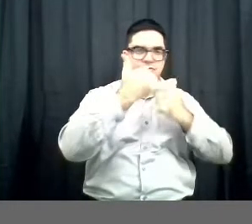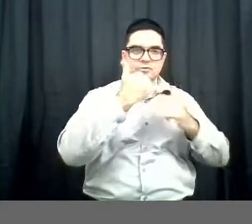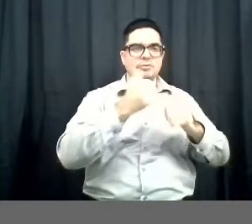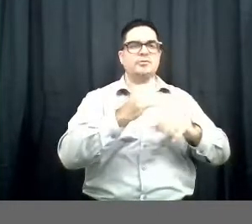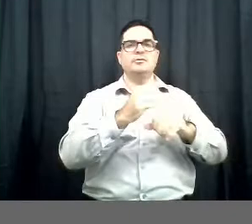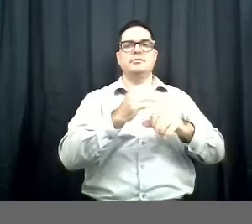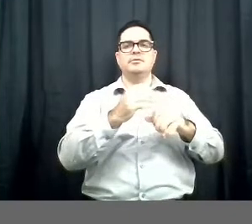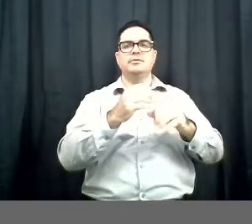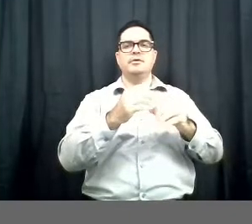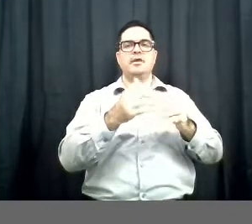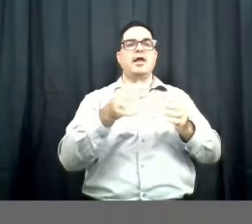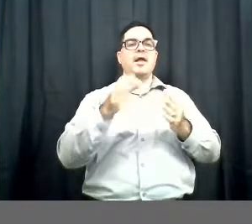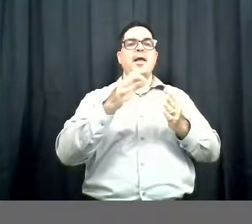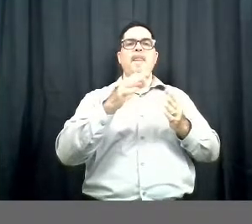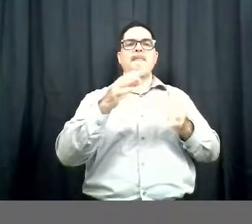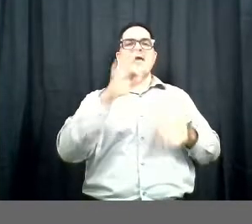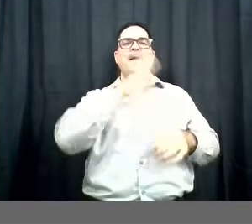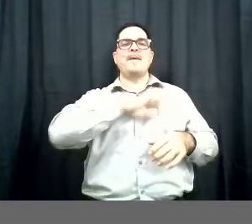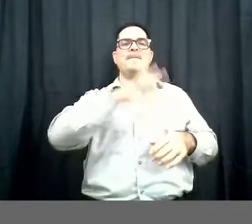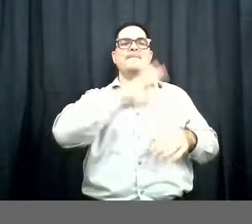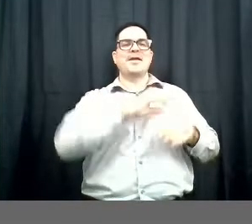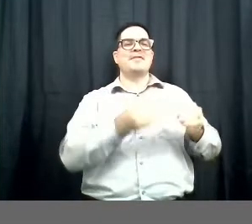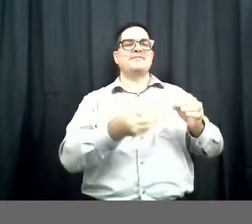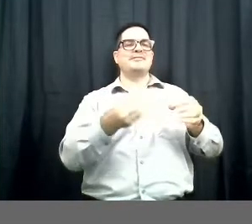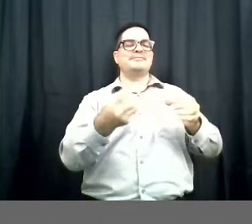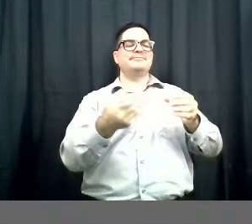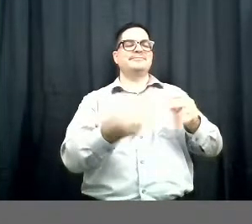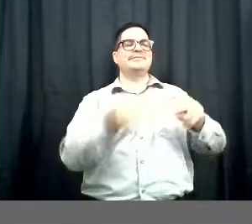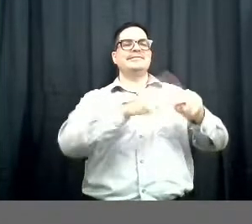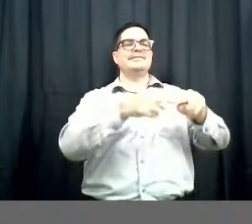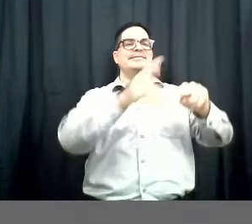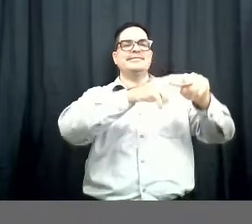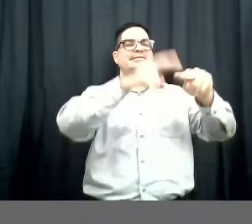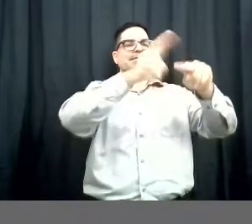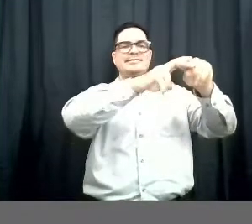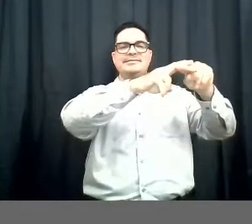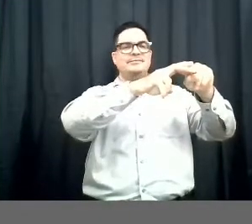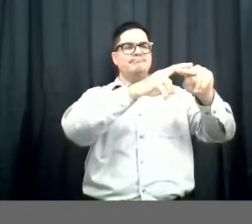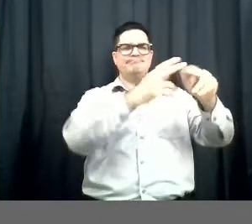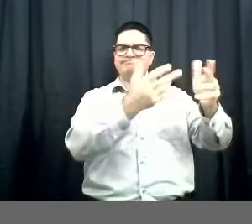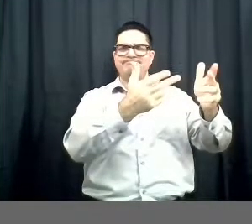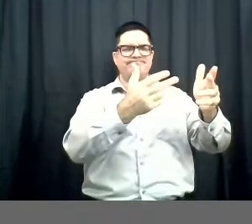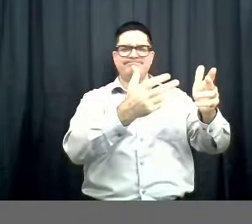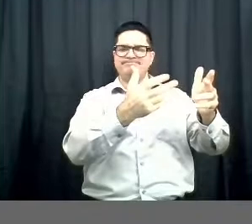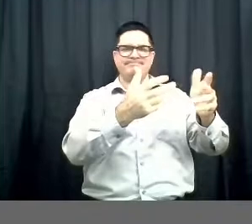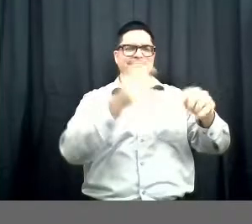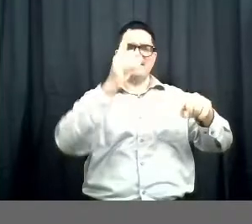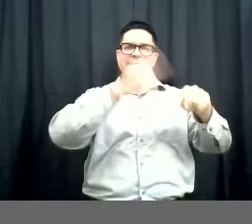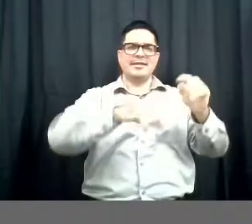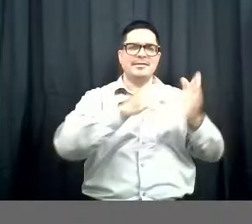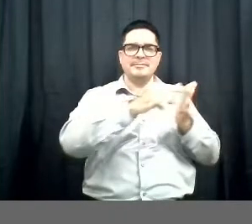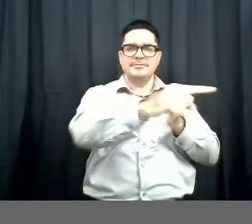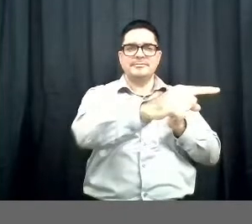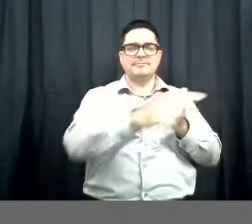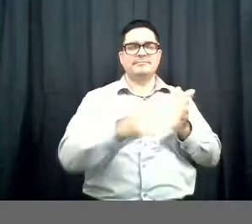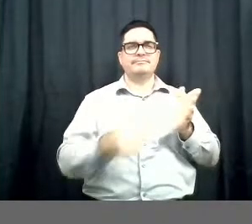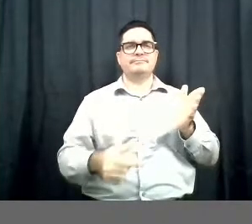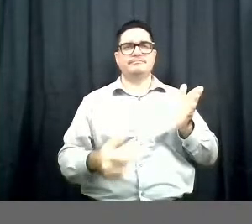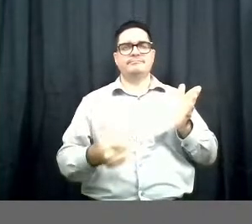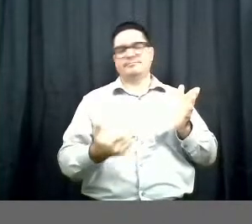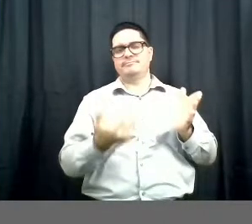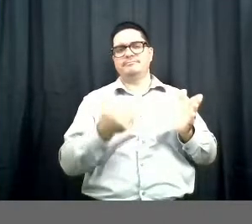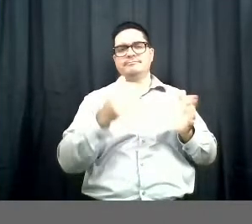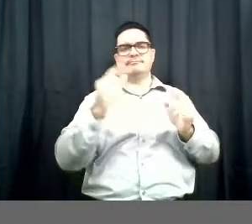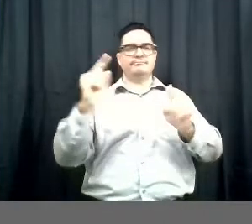aren't affordable. Go to the next slide. So I'm just quickly going to say, this has been a